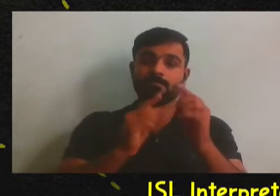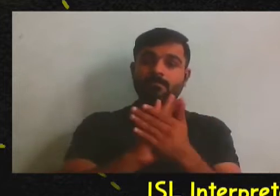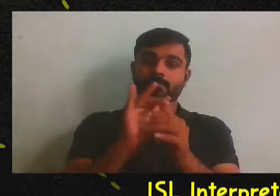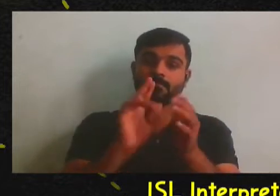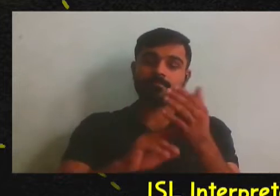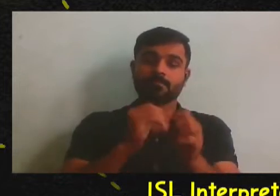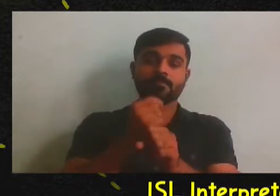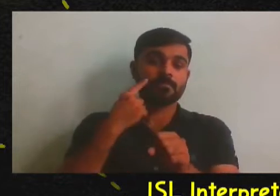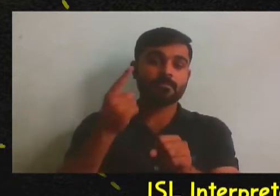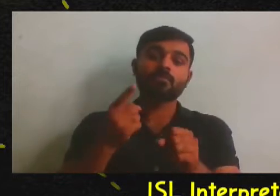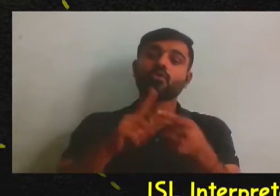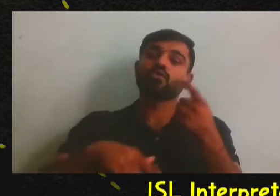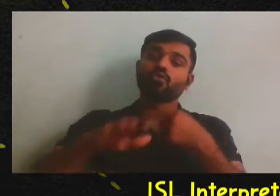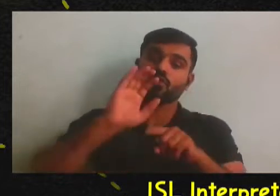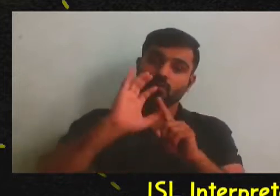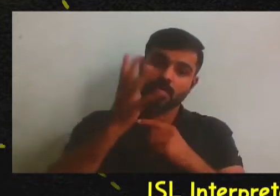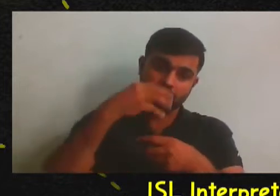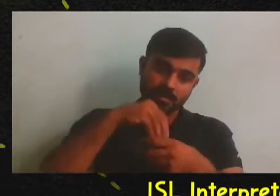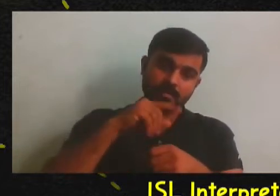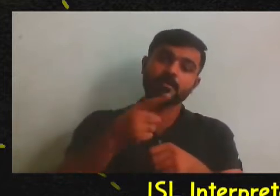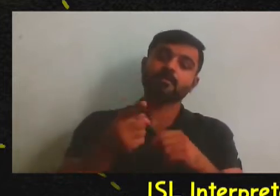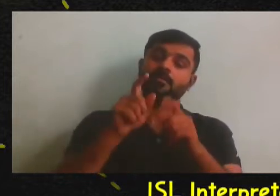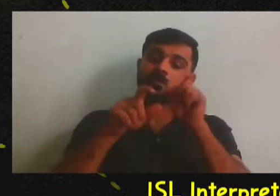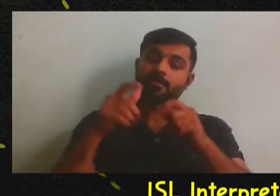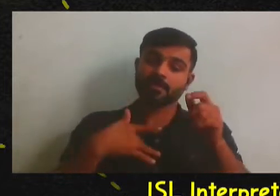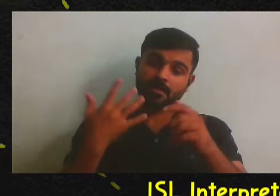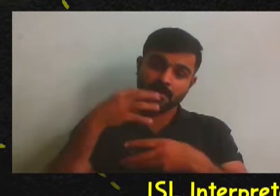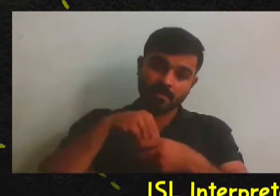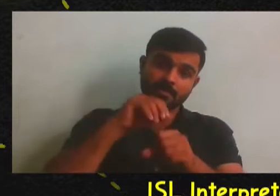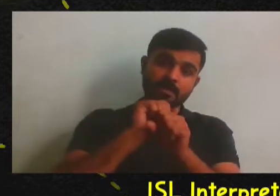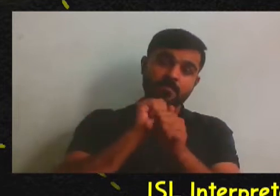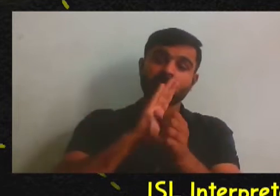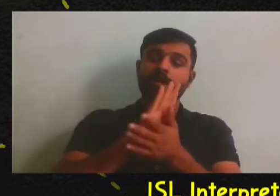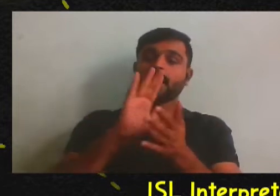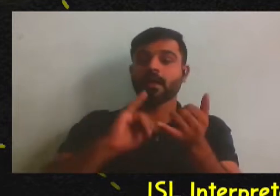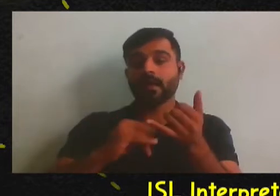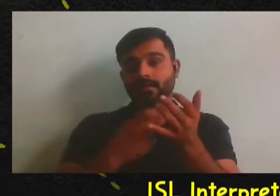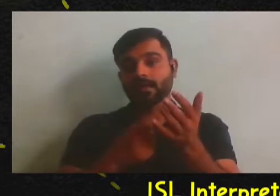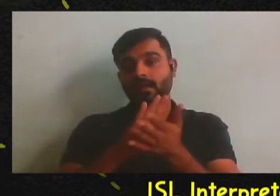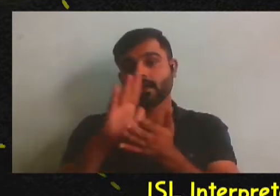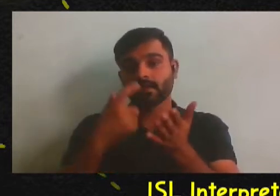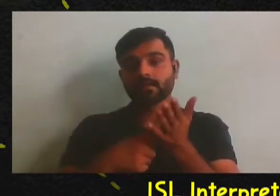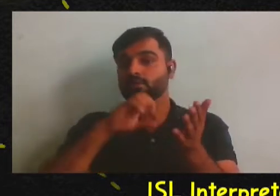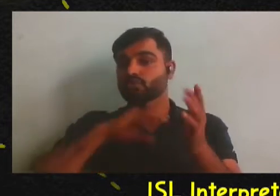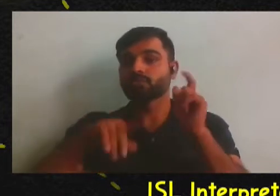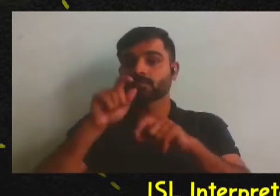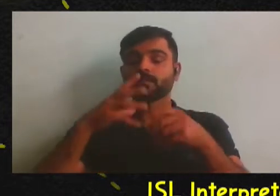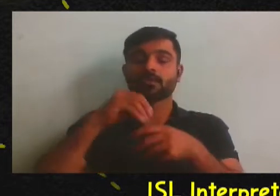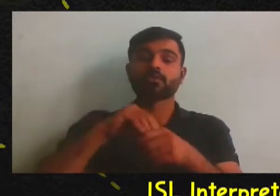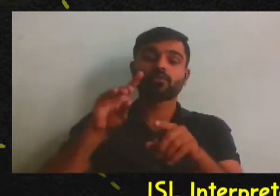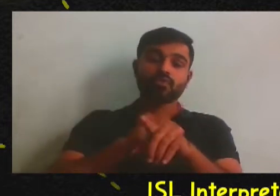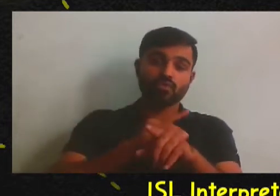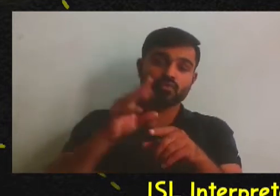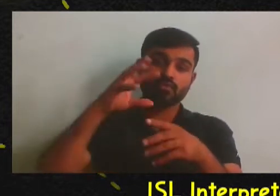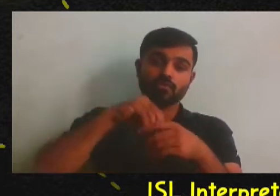pop culture and media. As a queer person working to expand SRHR access for young people, and as someone who works in the digital space but